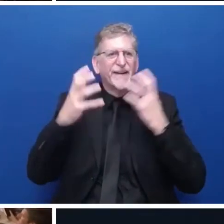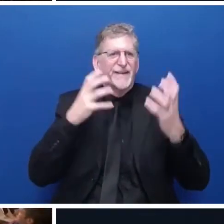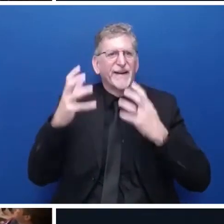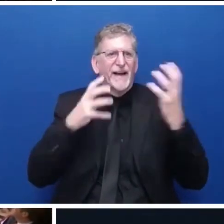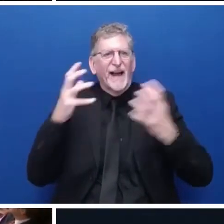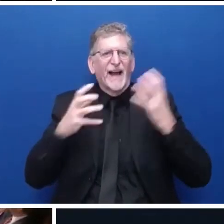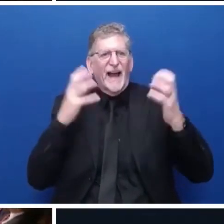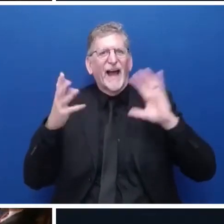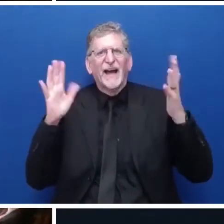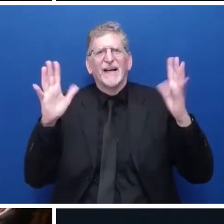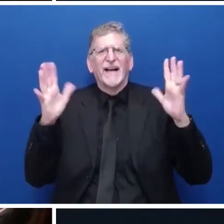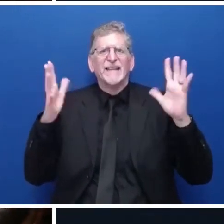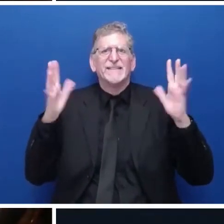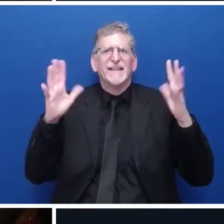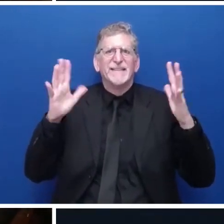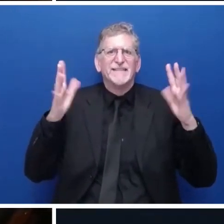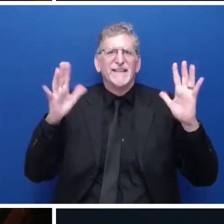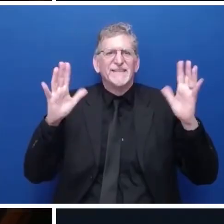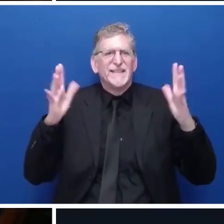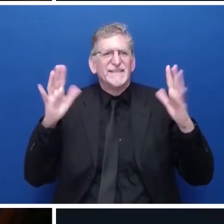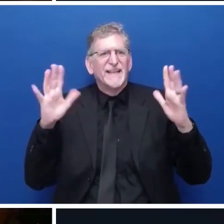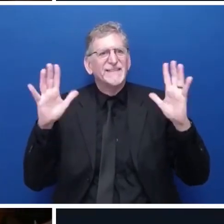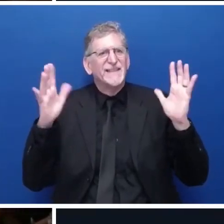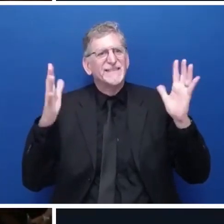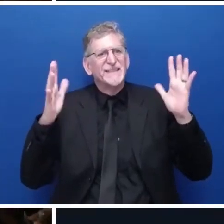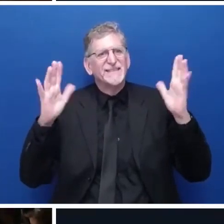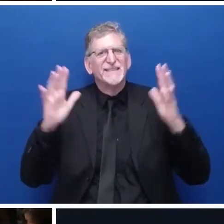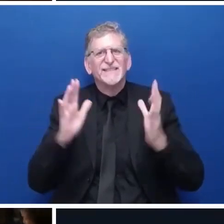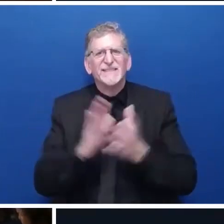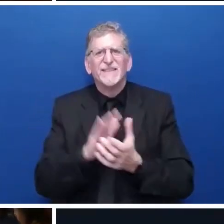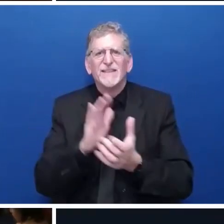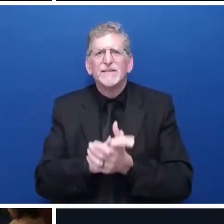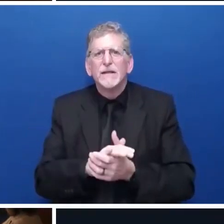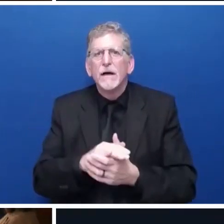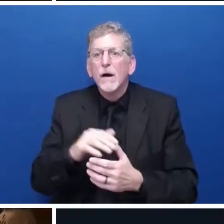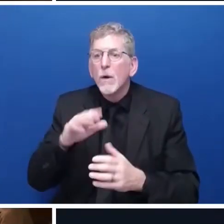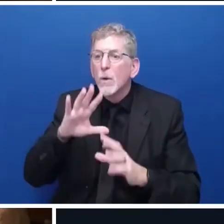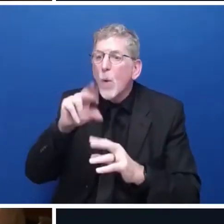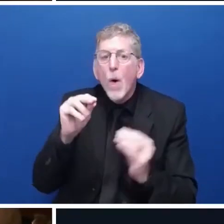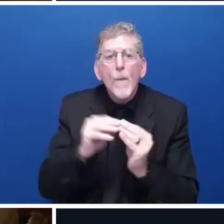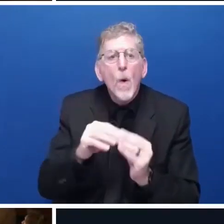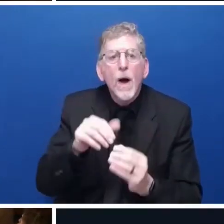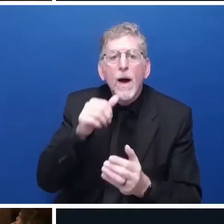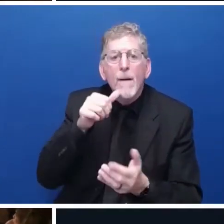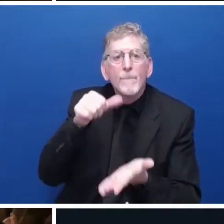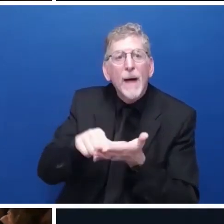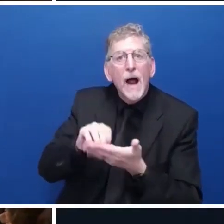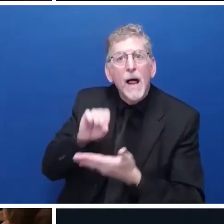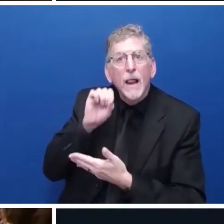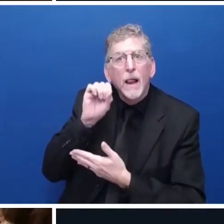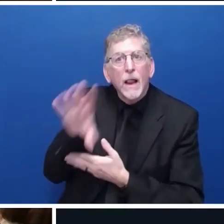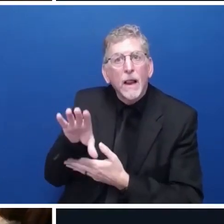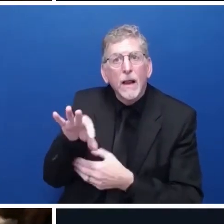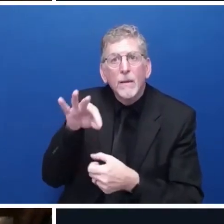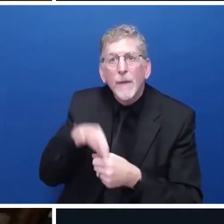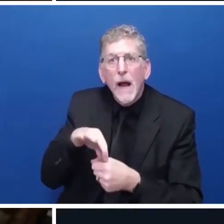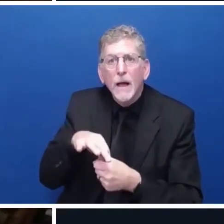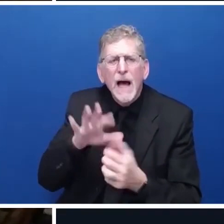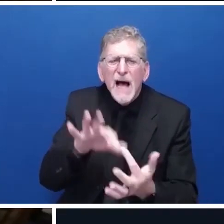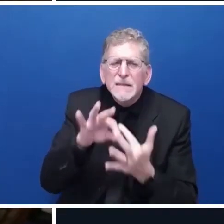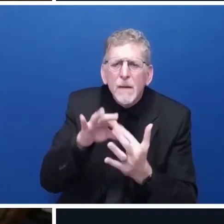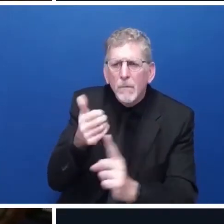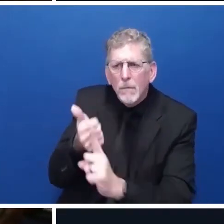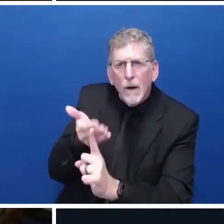And no more crooked mail-in ballots except for illness, disability, military, or travel.